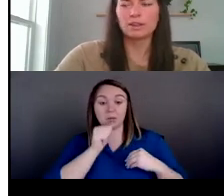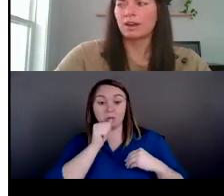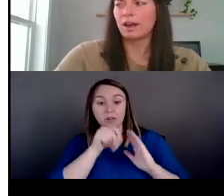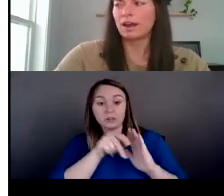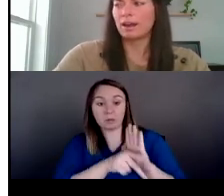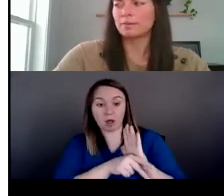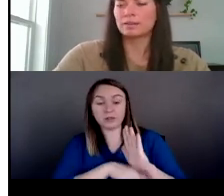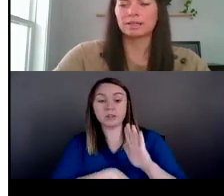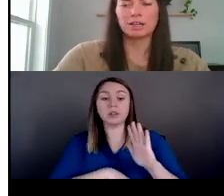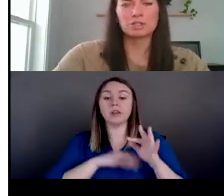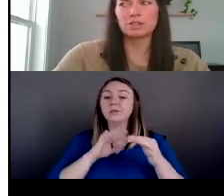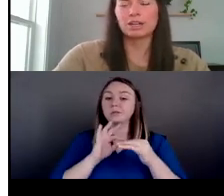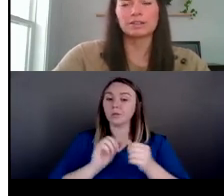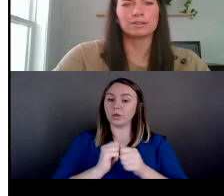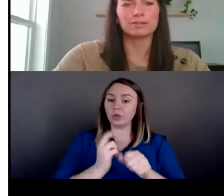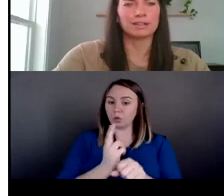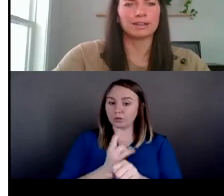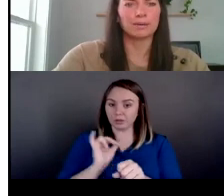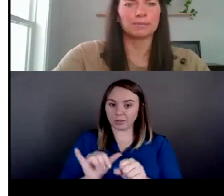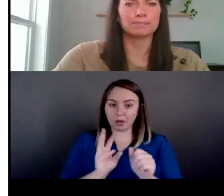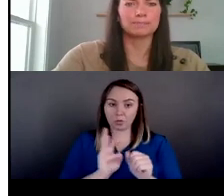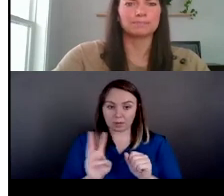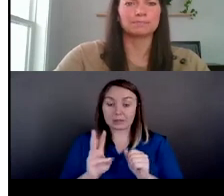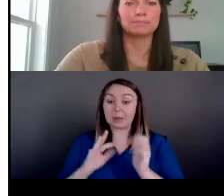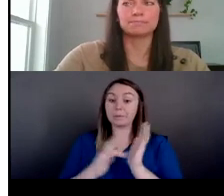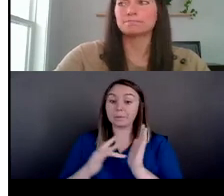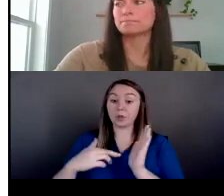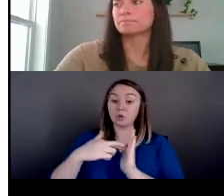use, click register, and then you're ready to go.